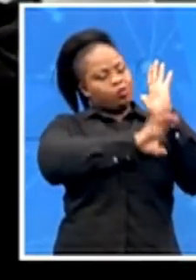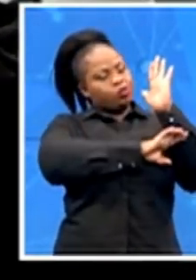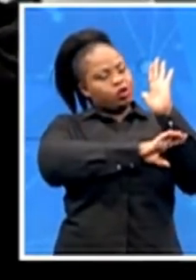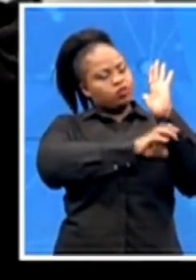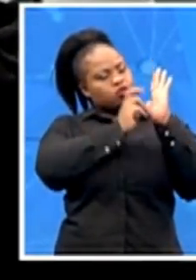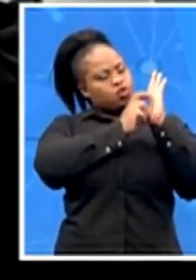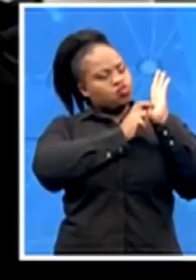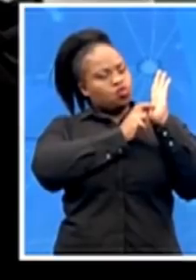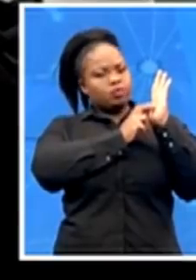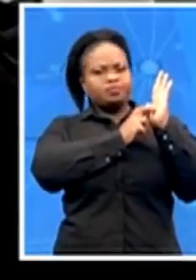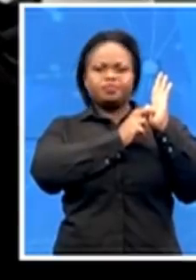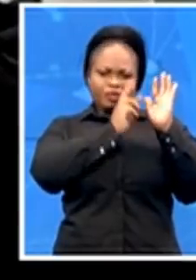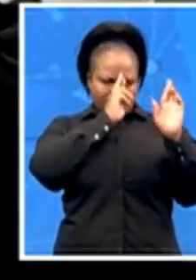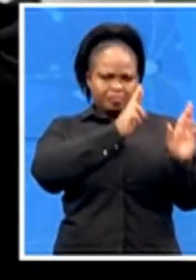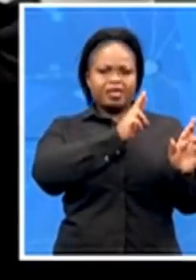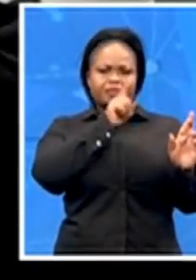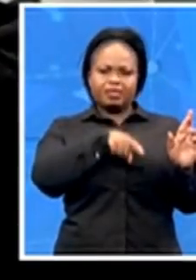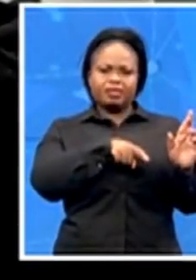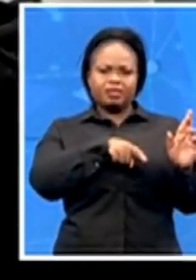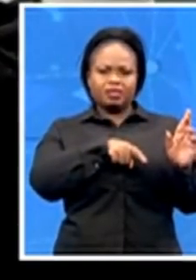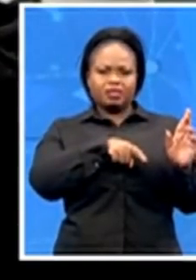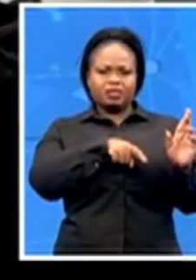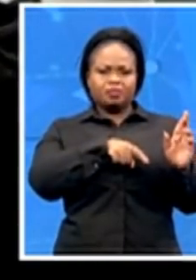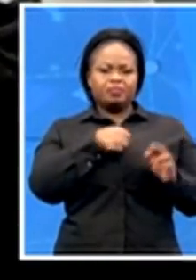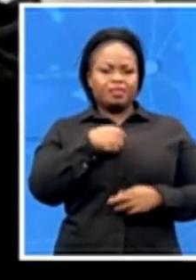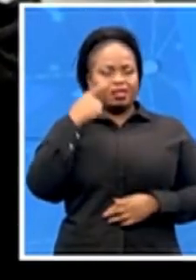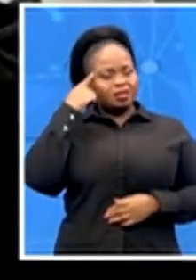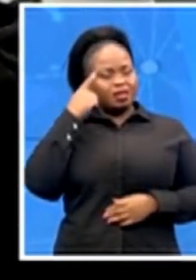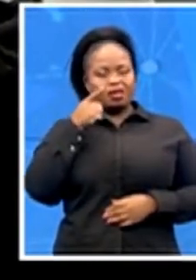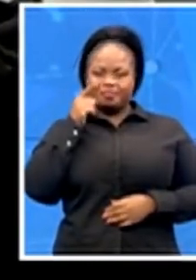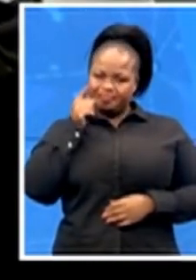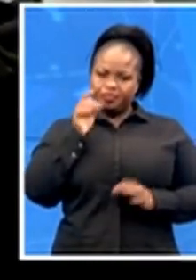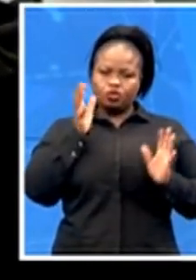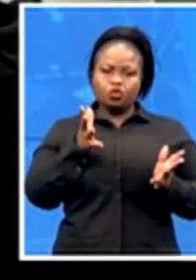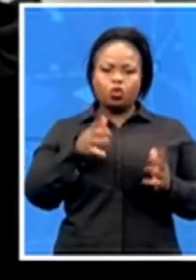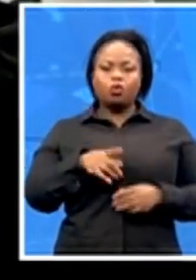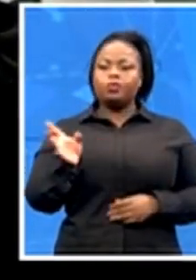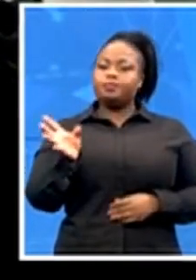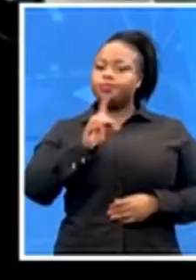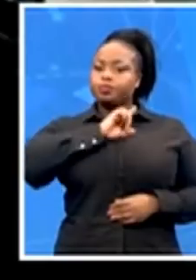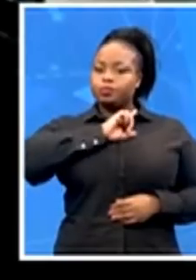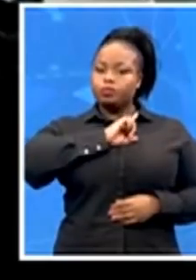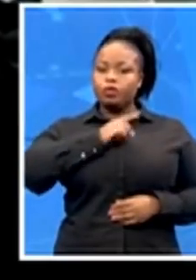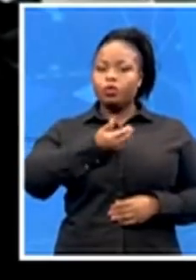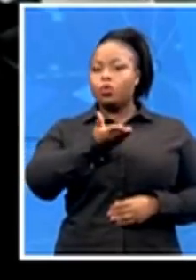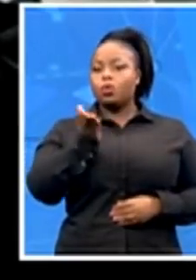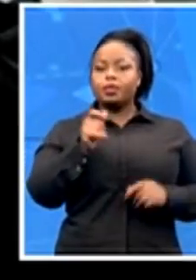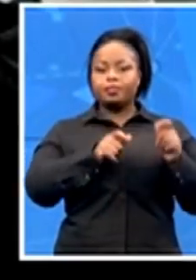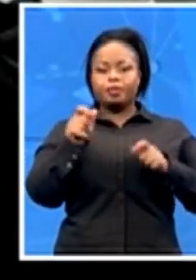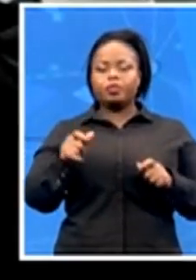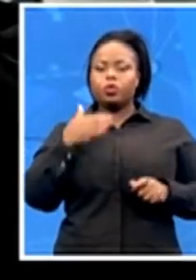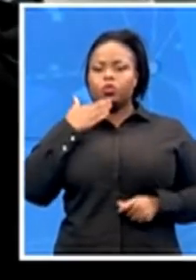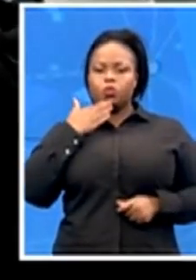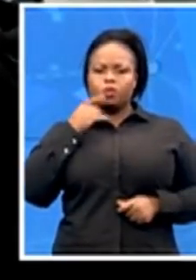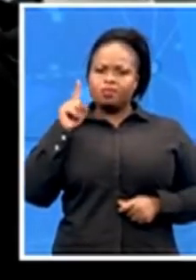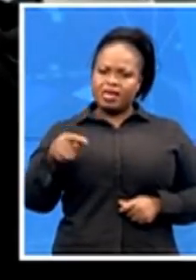of stability of any democracy. That the people that are beneficiaries of this democracy